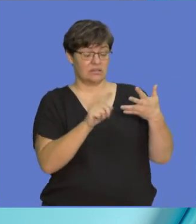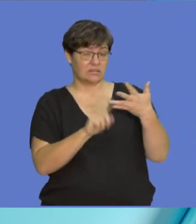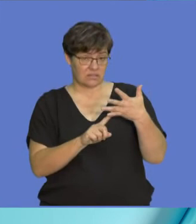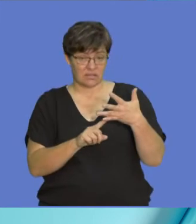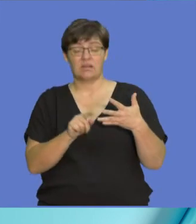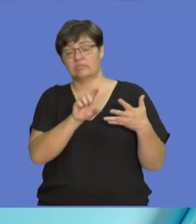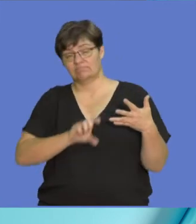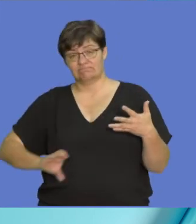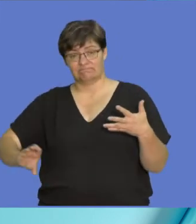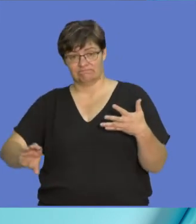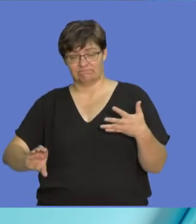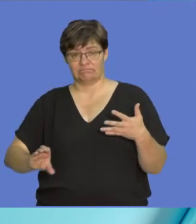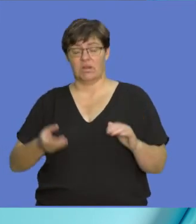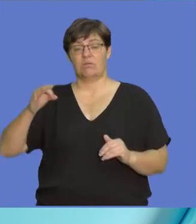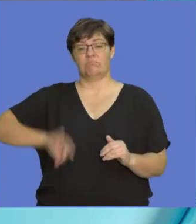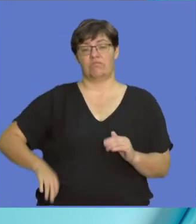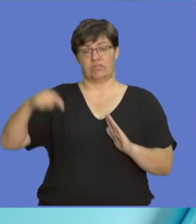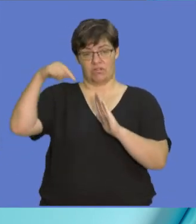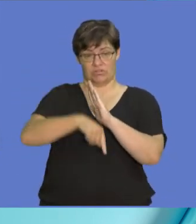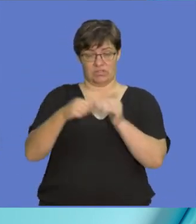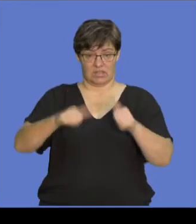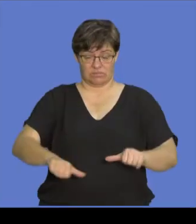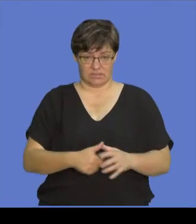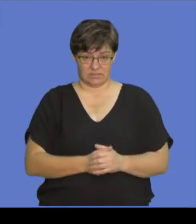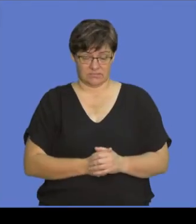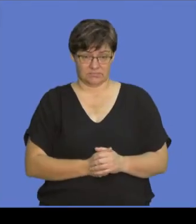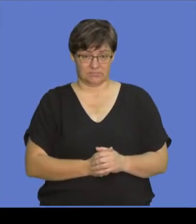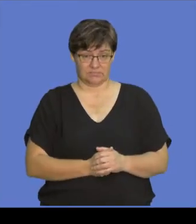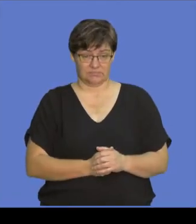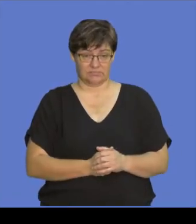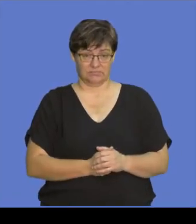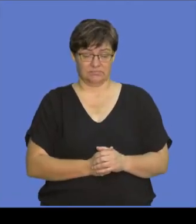that go to my profit and loss account.